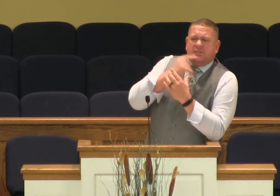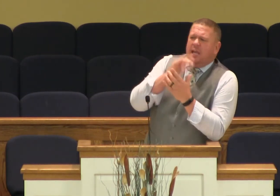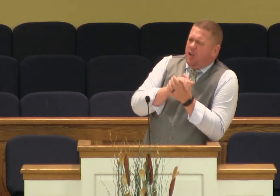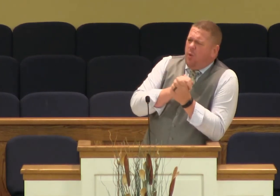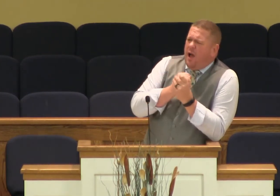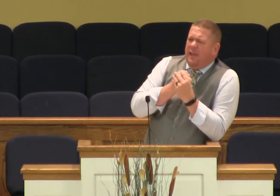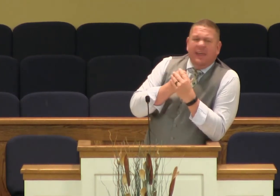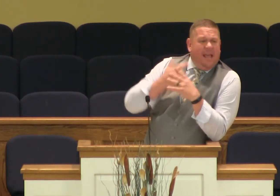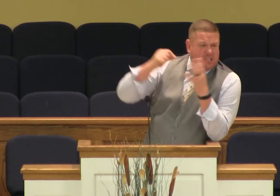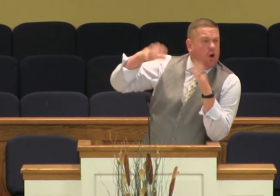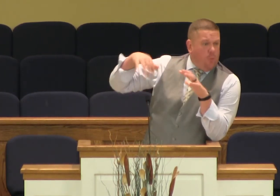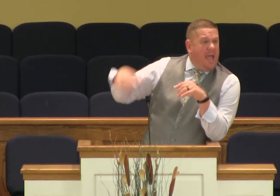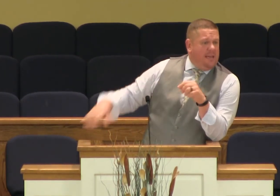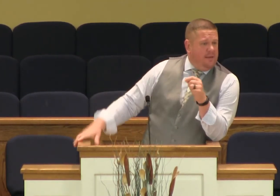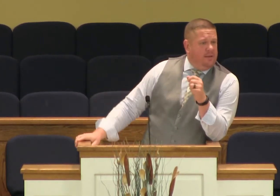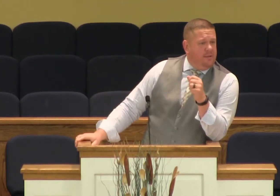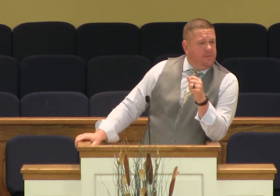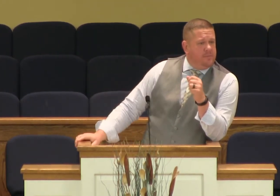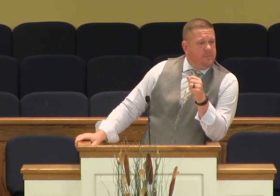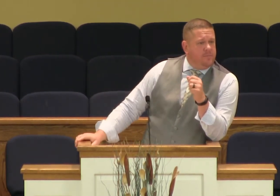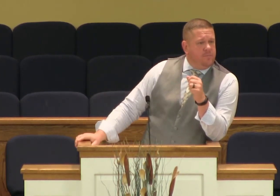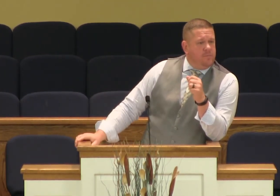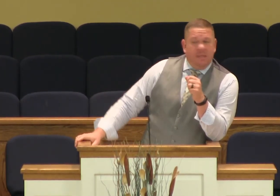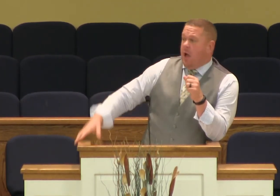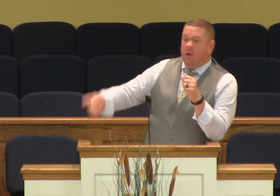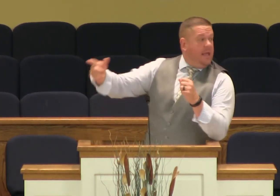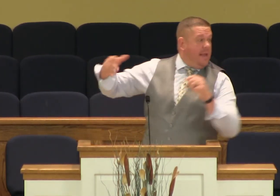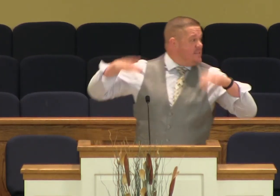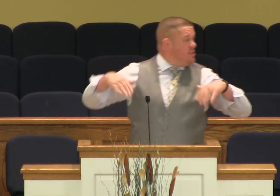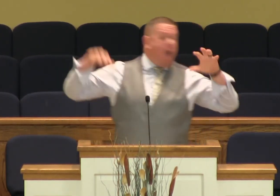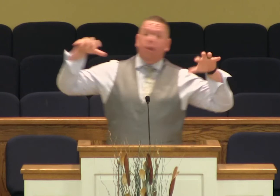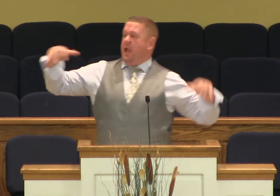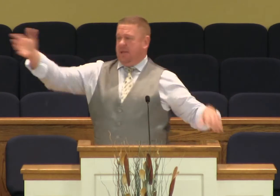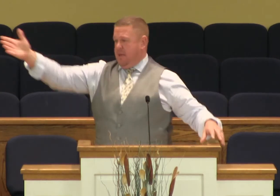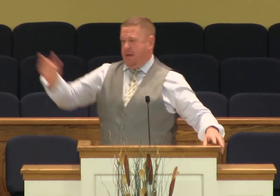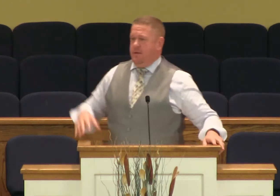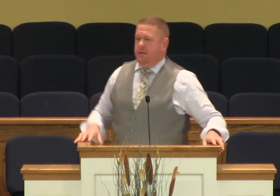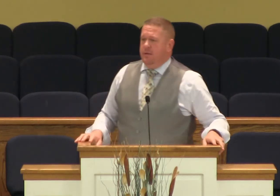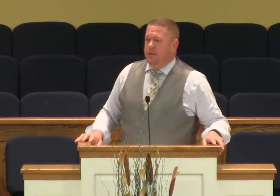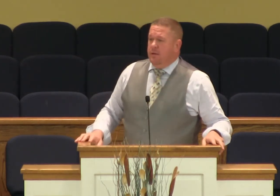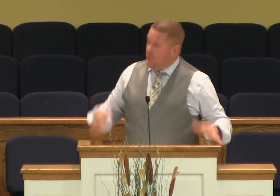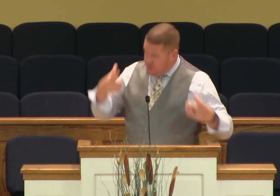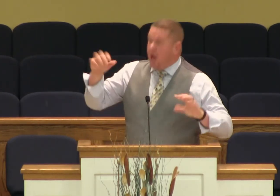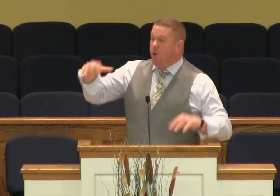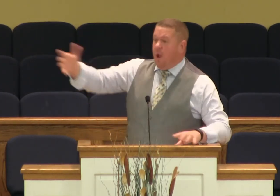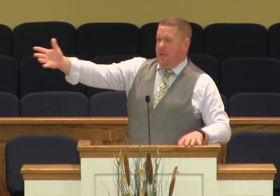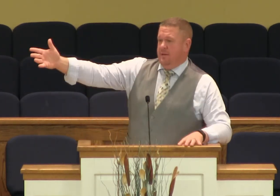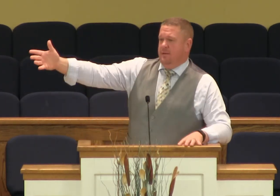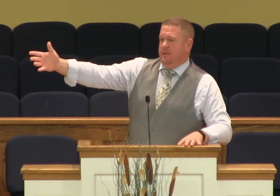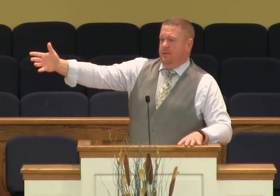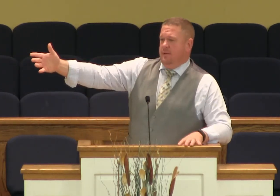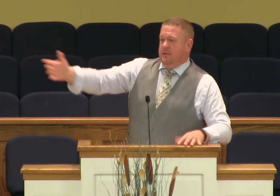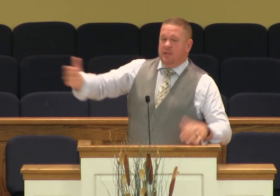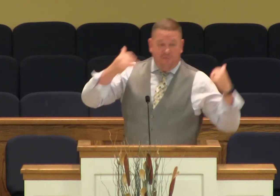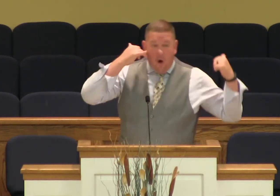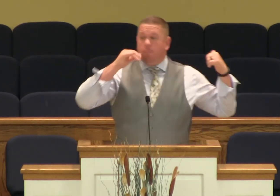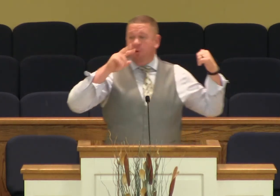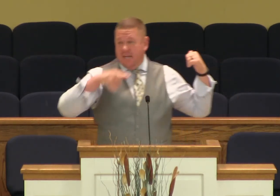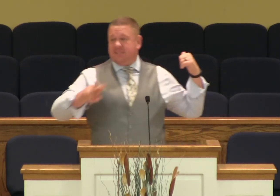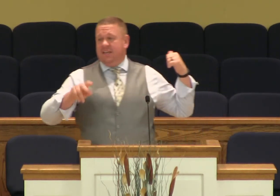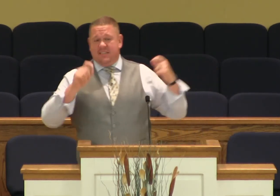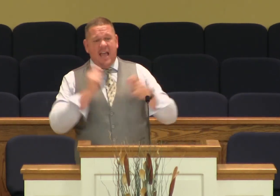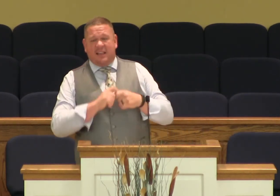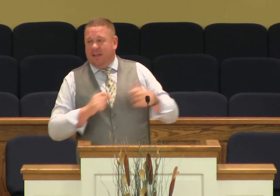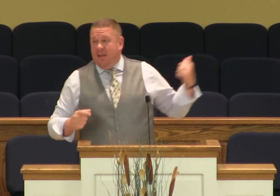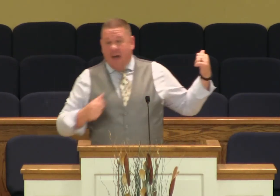window and say, you know what? It's going to rain. Now, it has not rained yet, but it's going to rain. Now, the phone